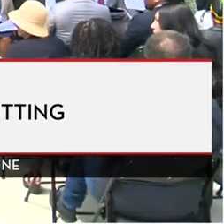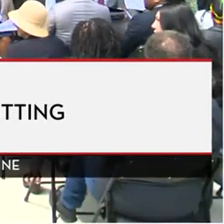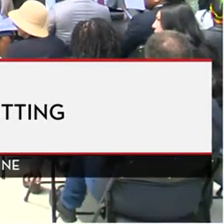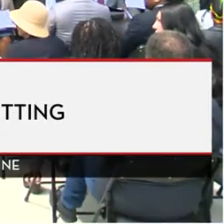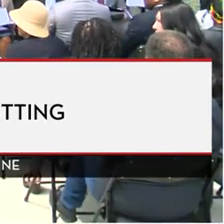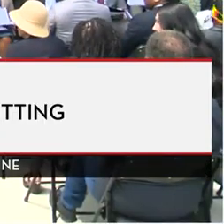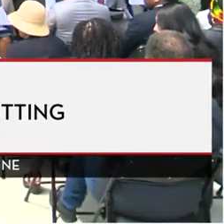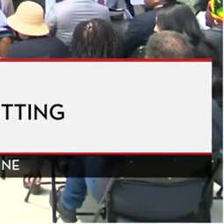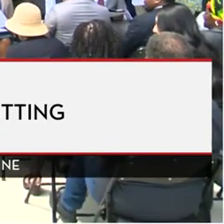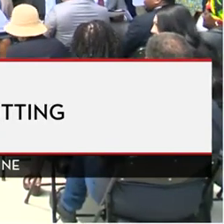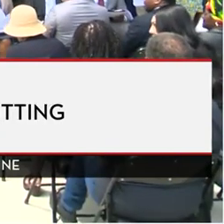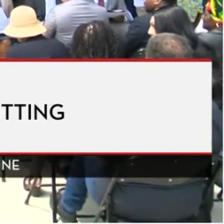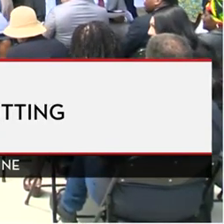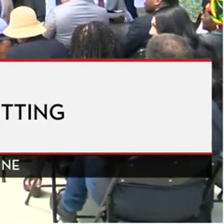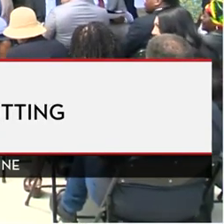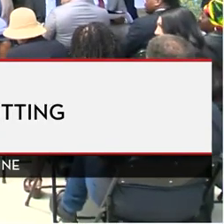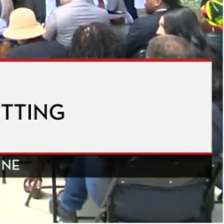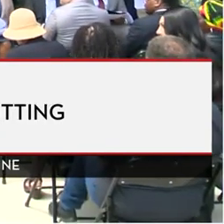Good morning, everyone.